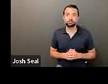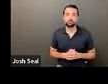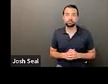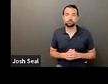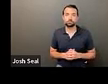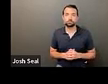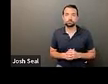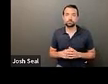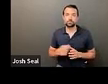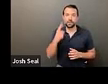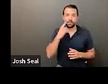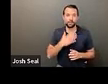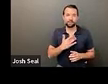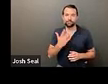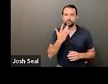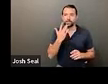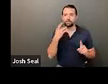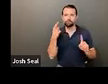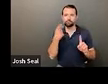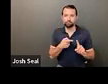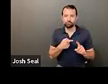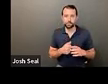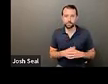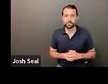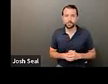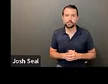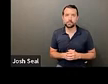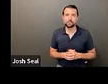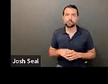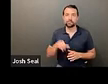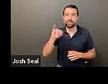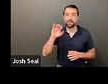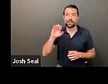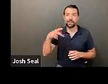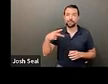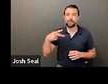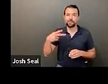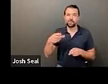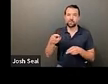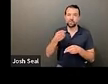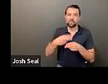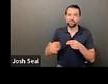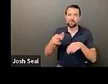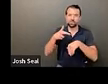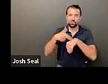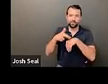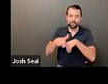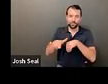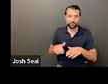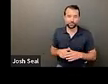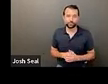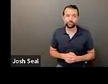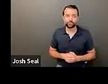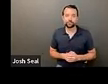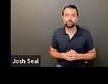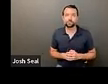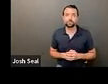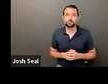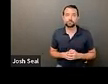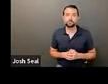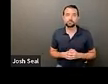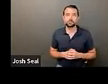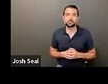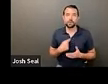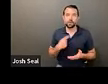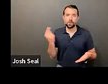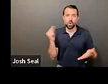favorite. Okay. This is the IEP quick reference document. So, oh my goodness, I'm looking at my slides. I